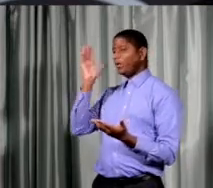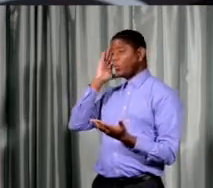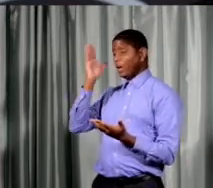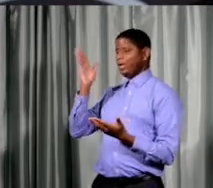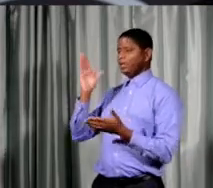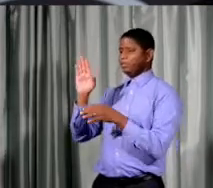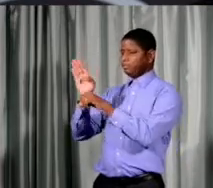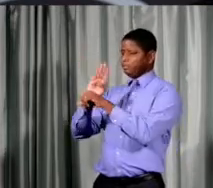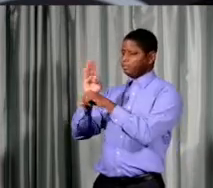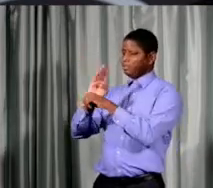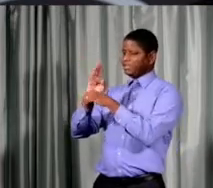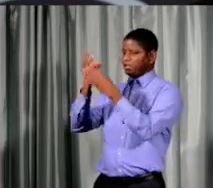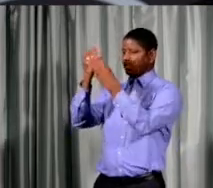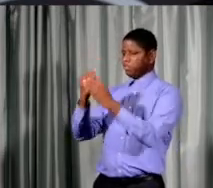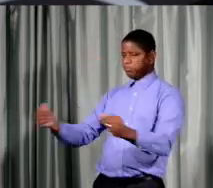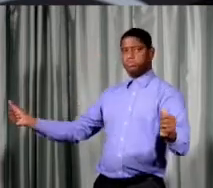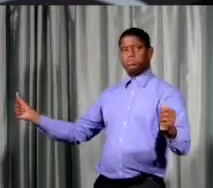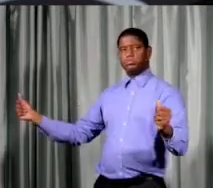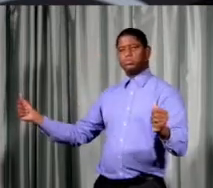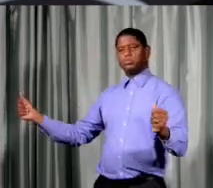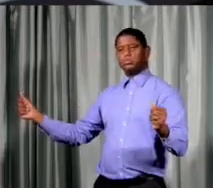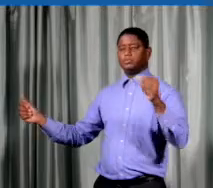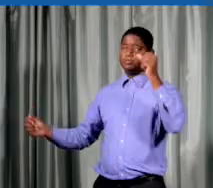So, that is liquidity.